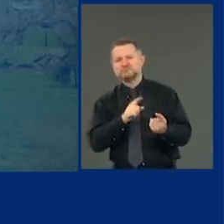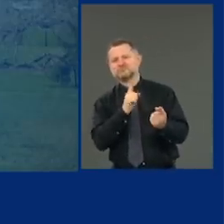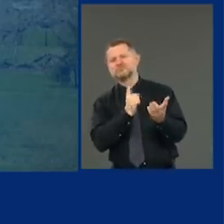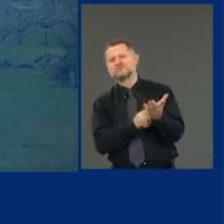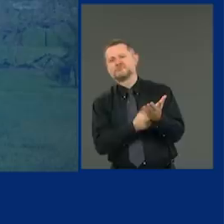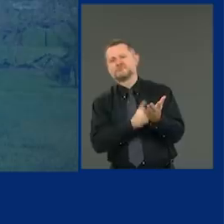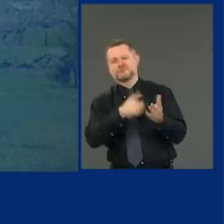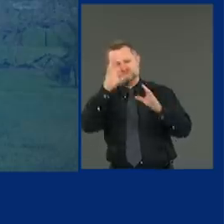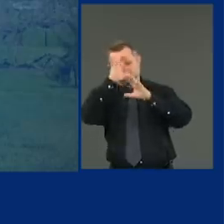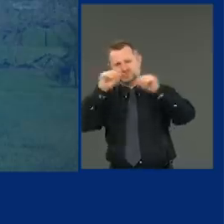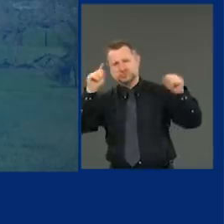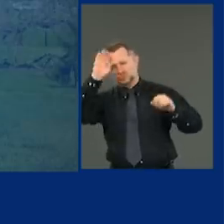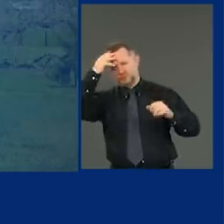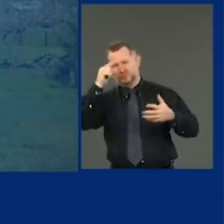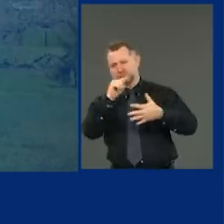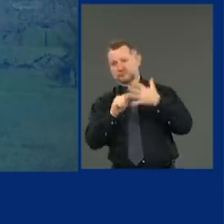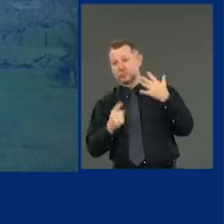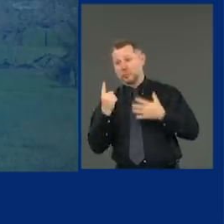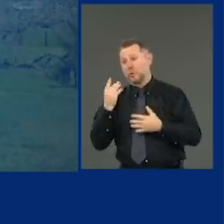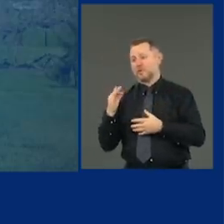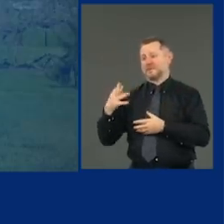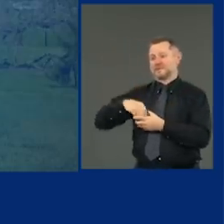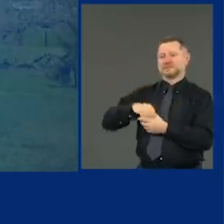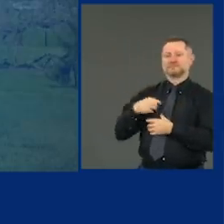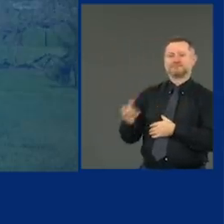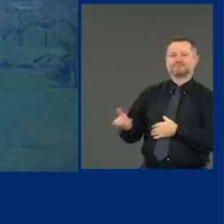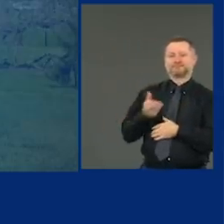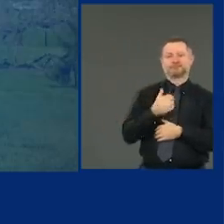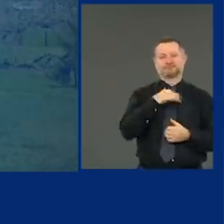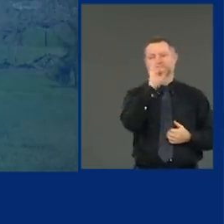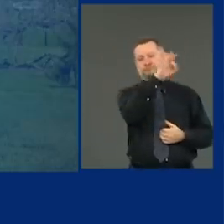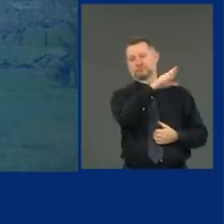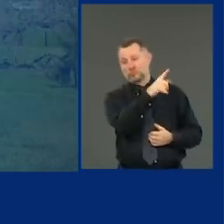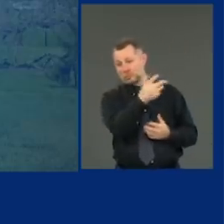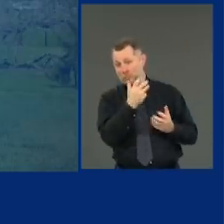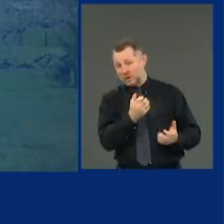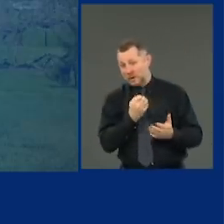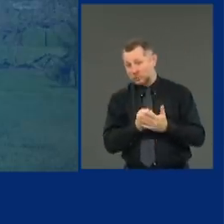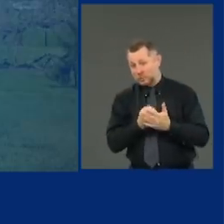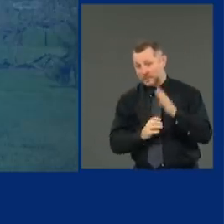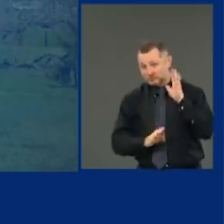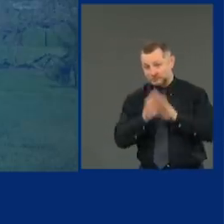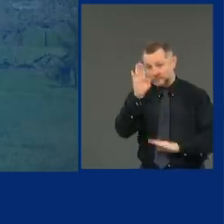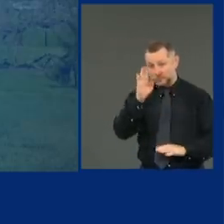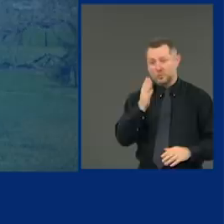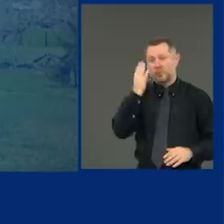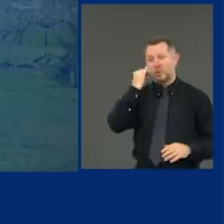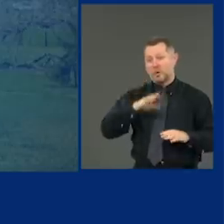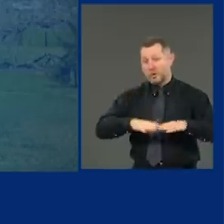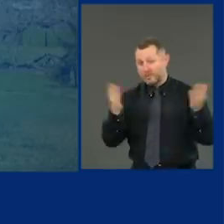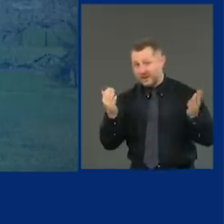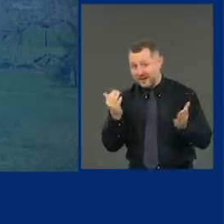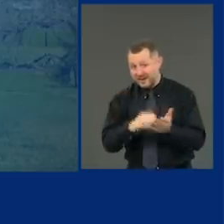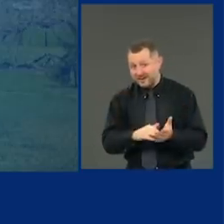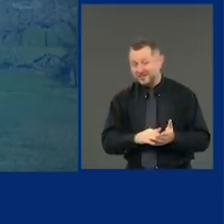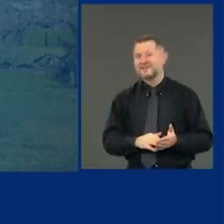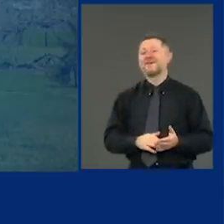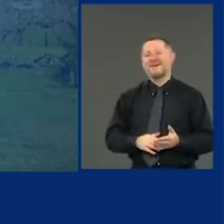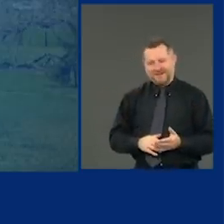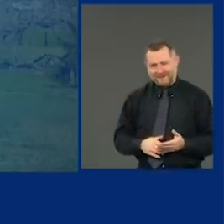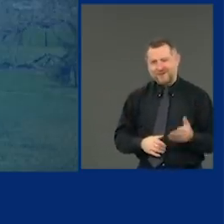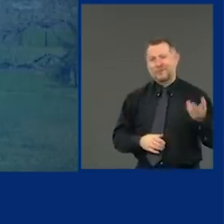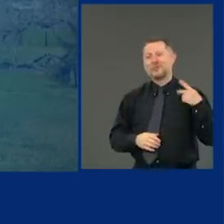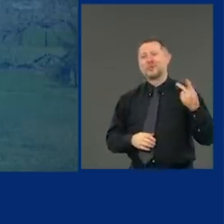this is one of the things I want to talk to the president about. You want to restart the economy, you want to reopen the economy, let's do something